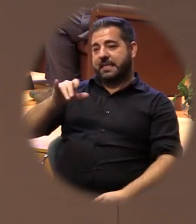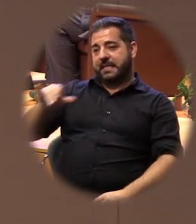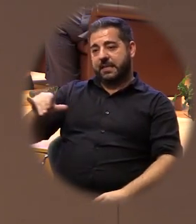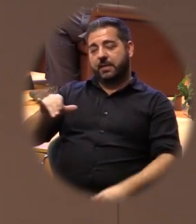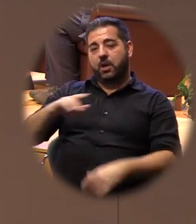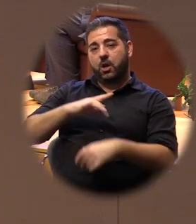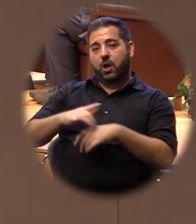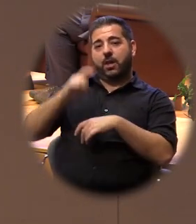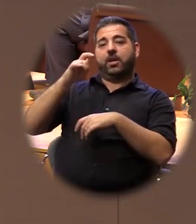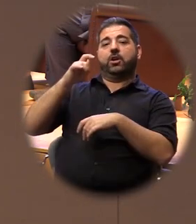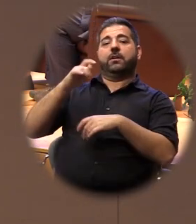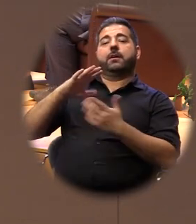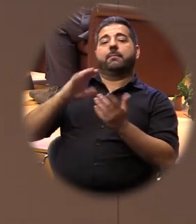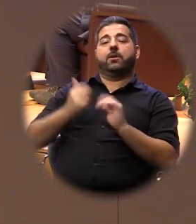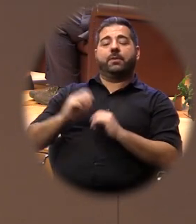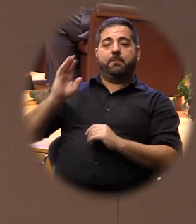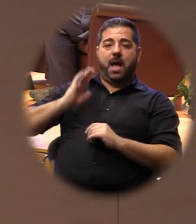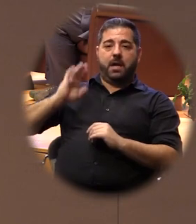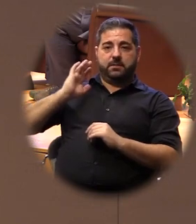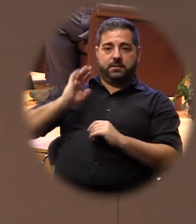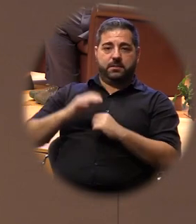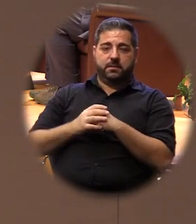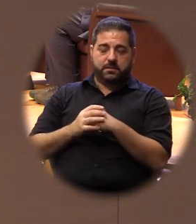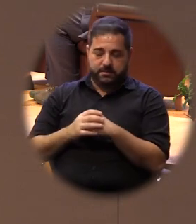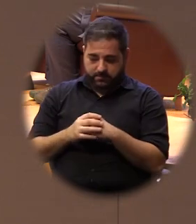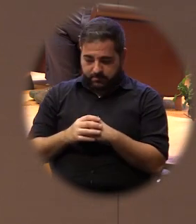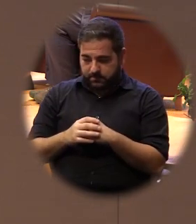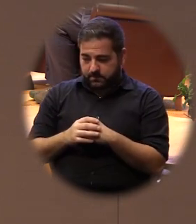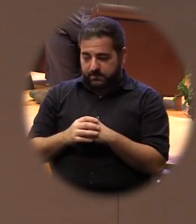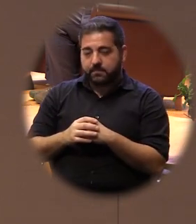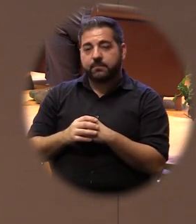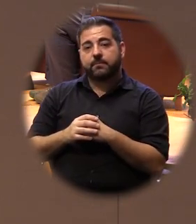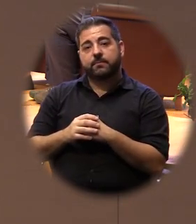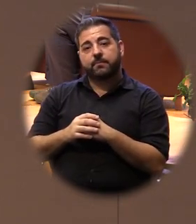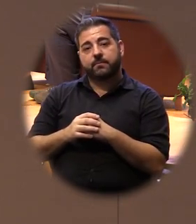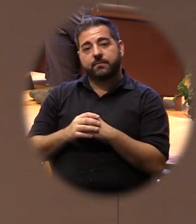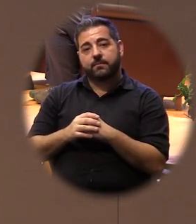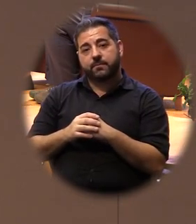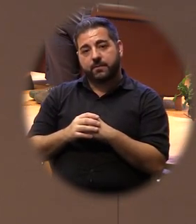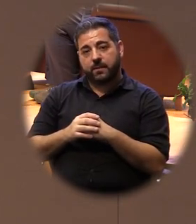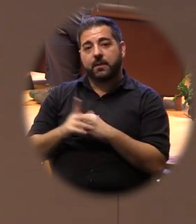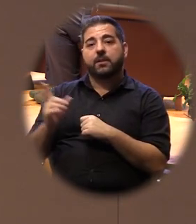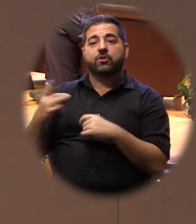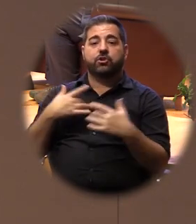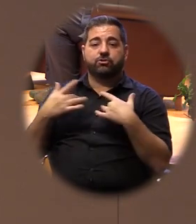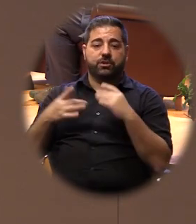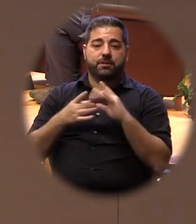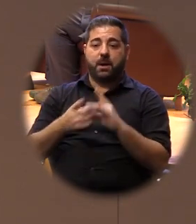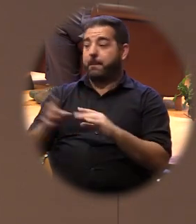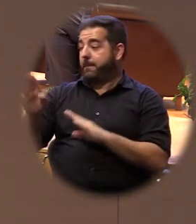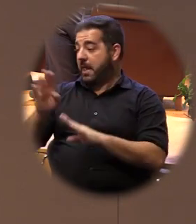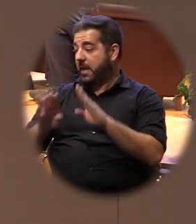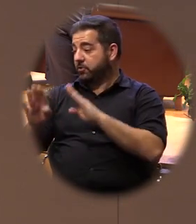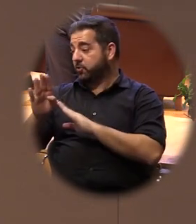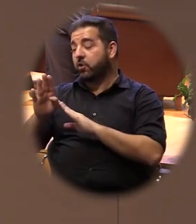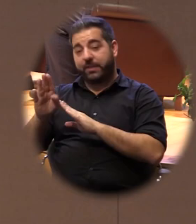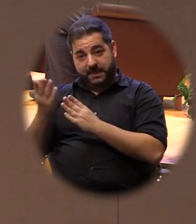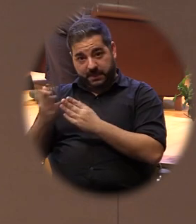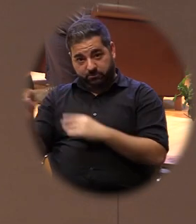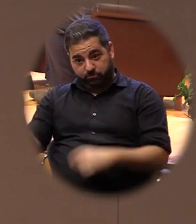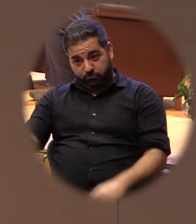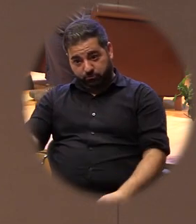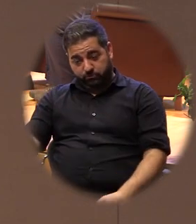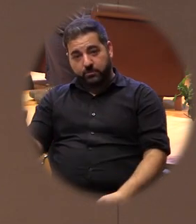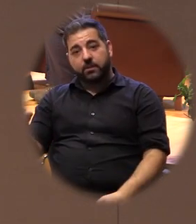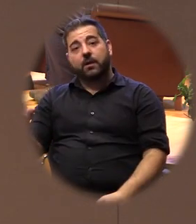they have in the past. And those concerns that are on one hand about a biological phenomenon